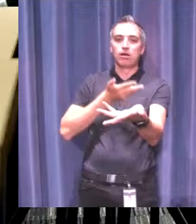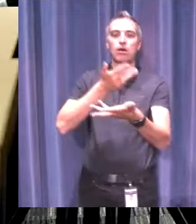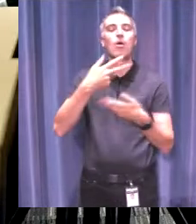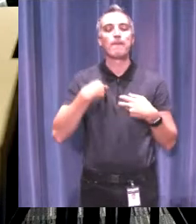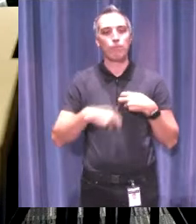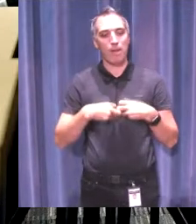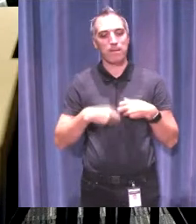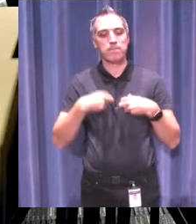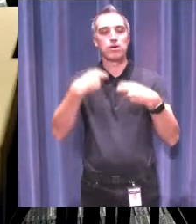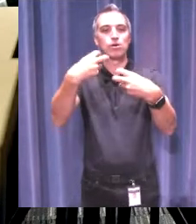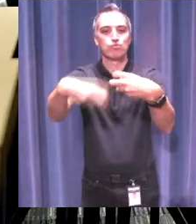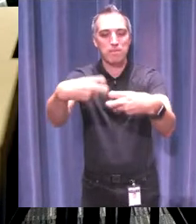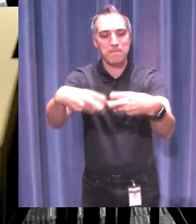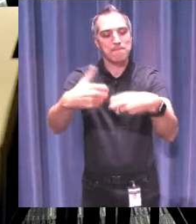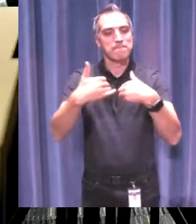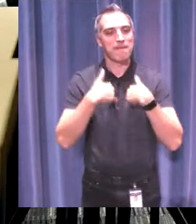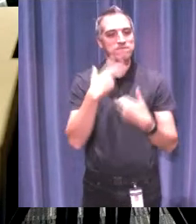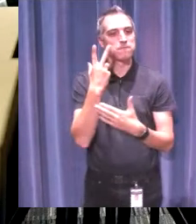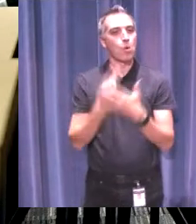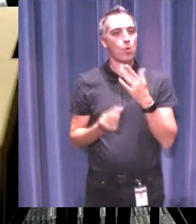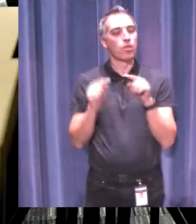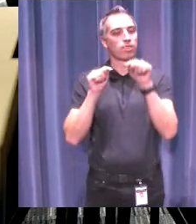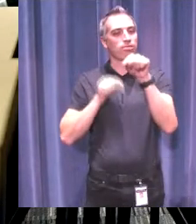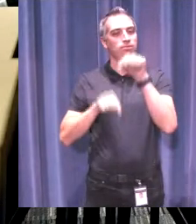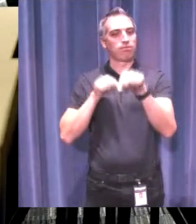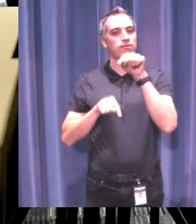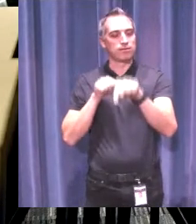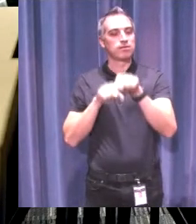sides, and I just,